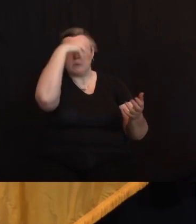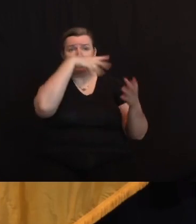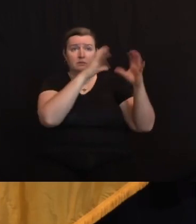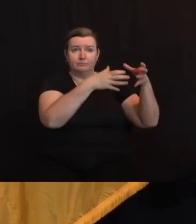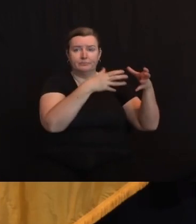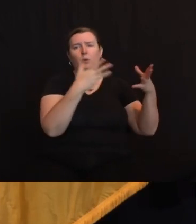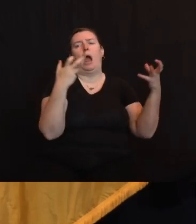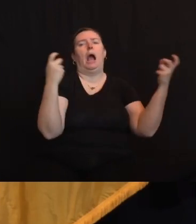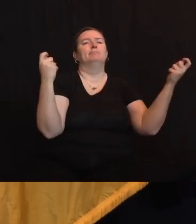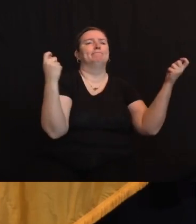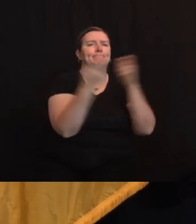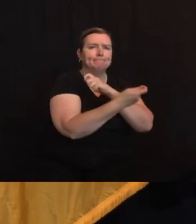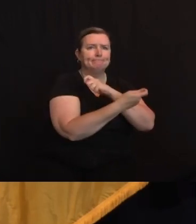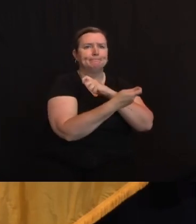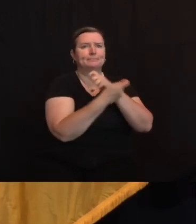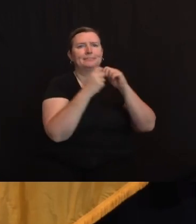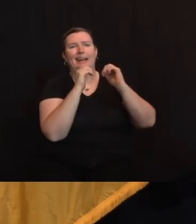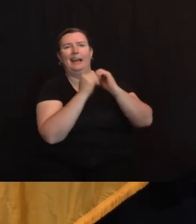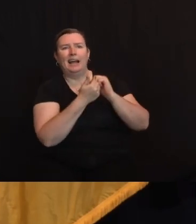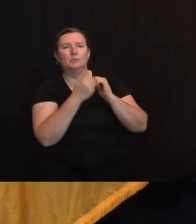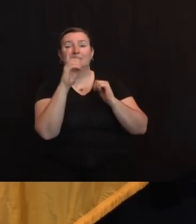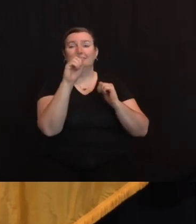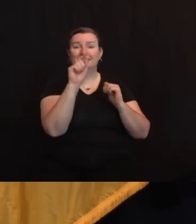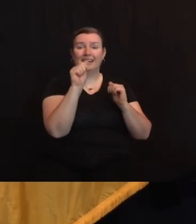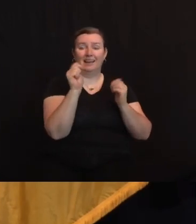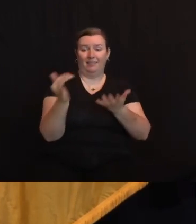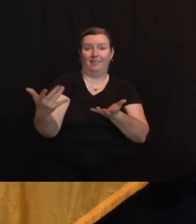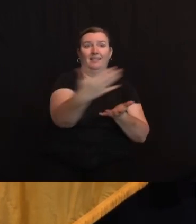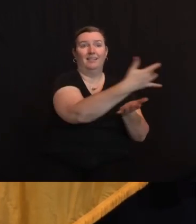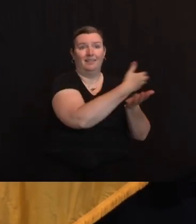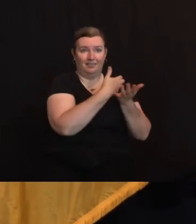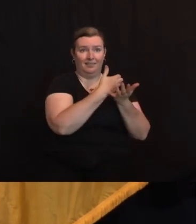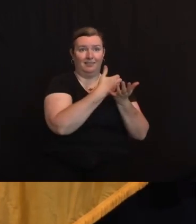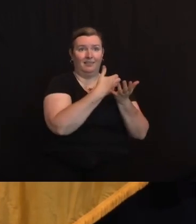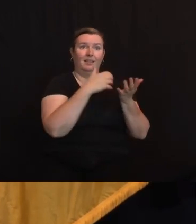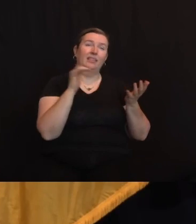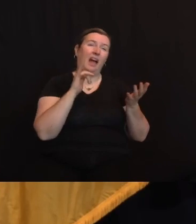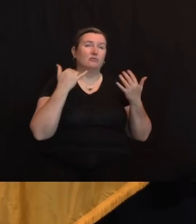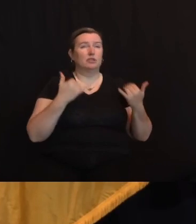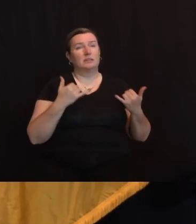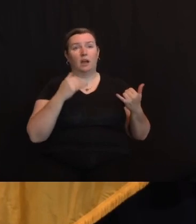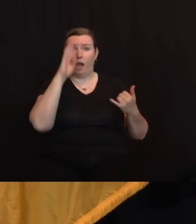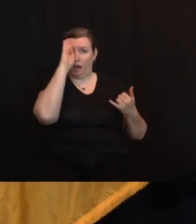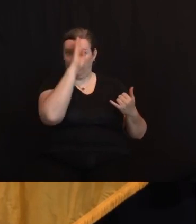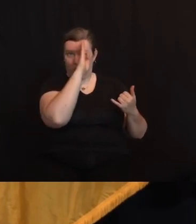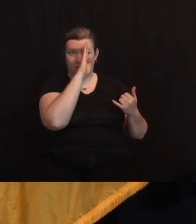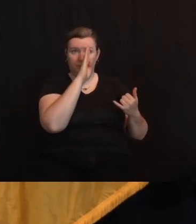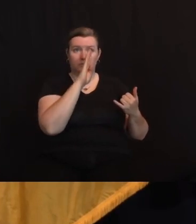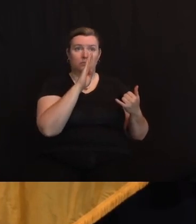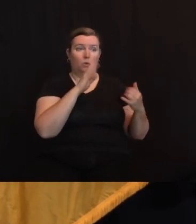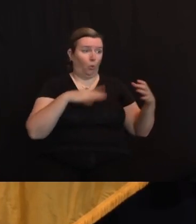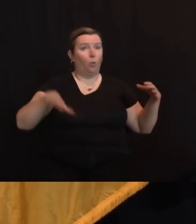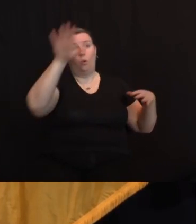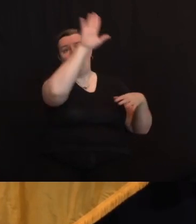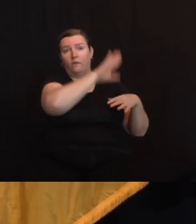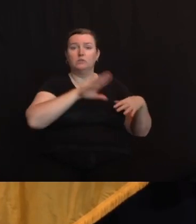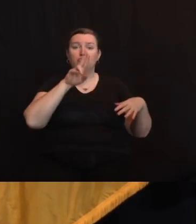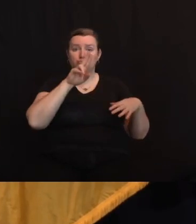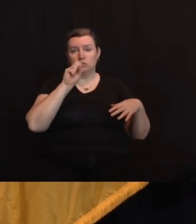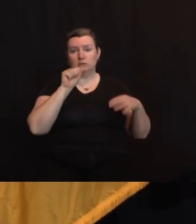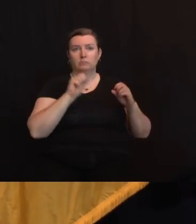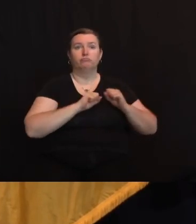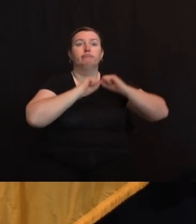changing how the data is collected at the federal level, where the hospitals, most of them send the coronavirus data to